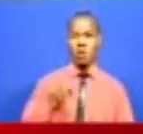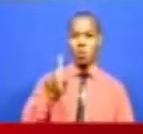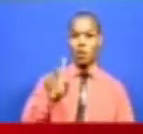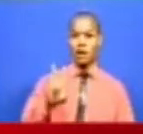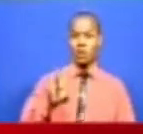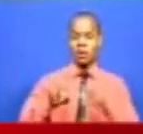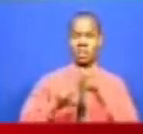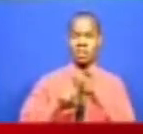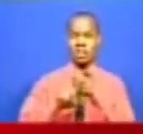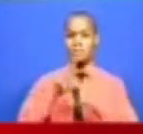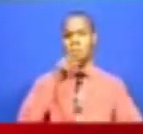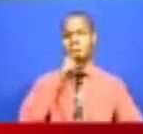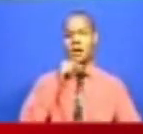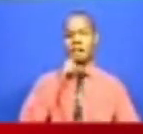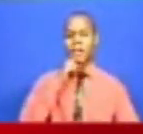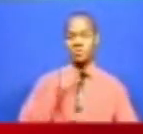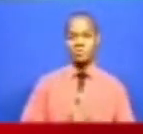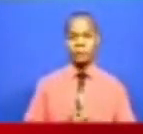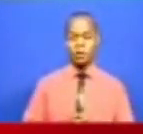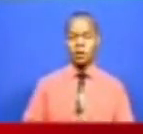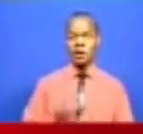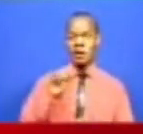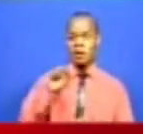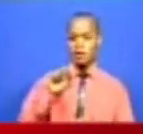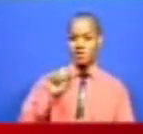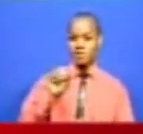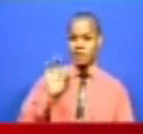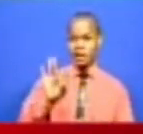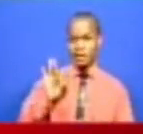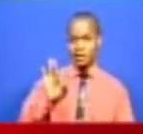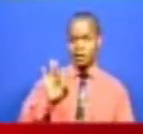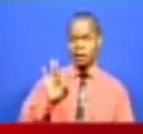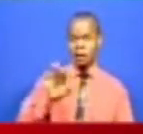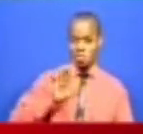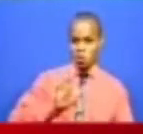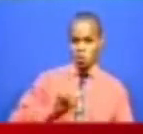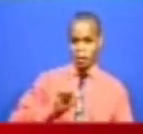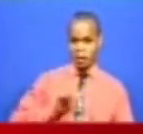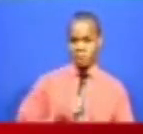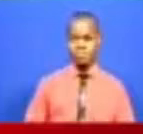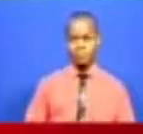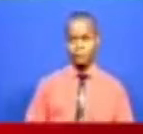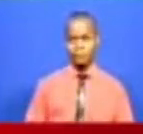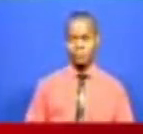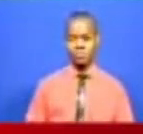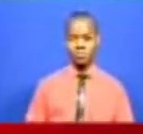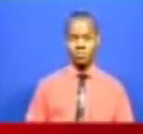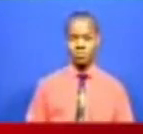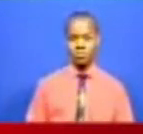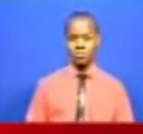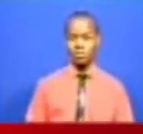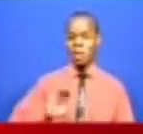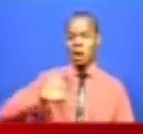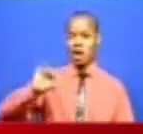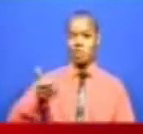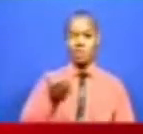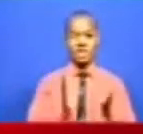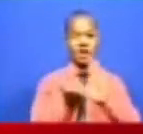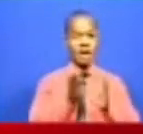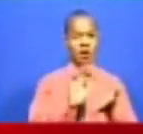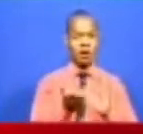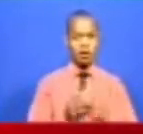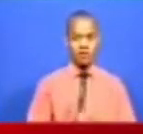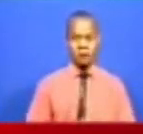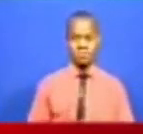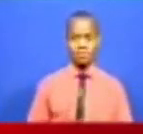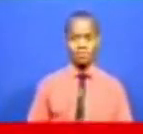126 are males, 53 are females. The distribution by counties is